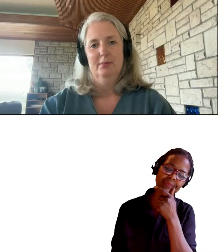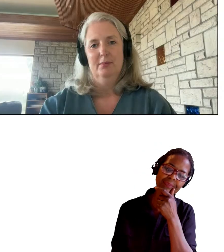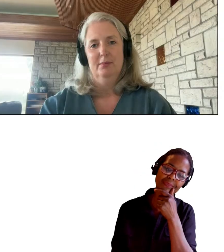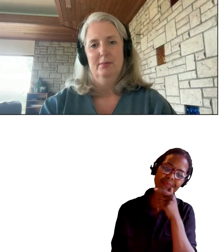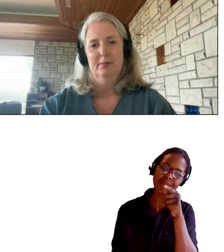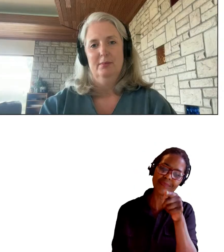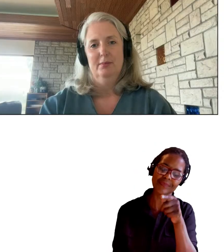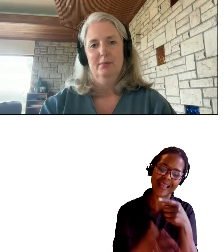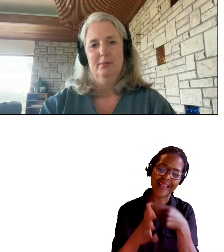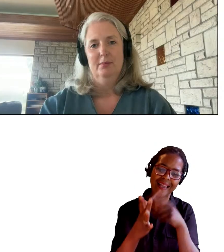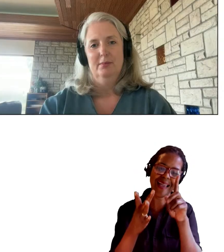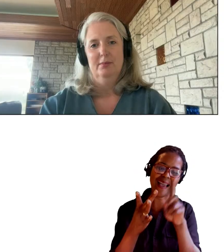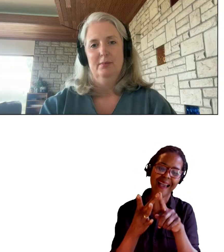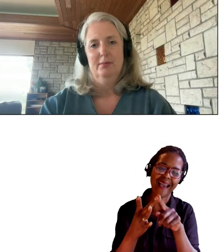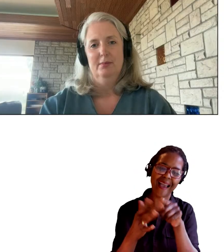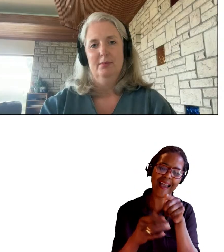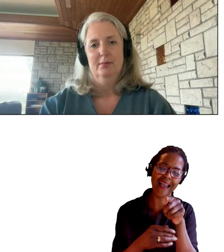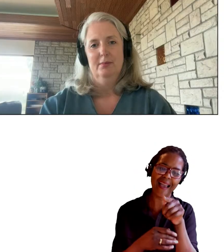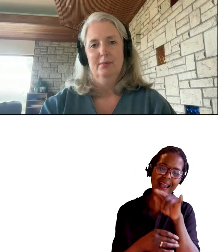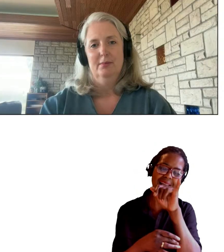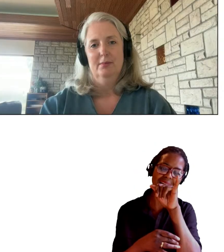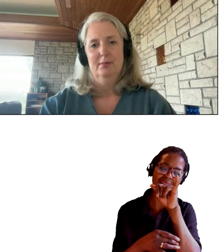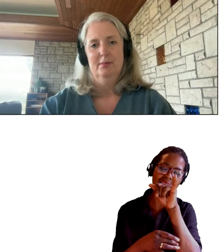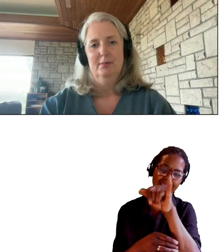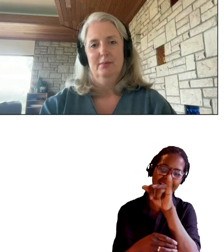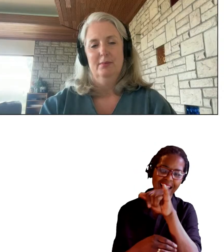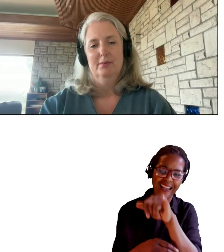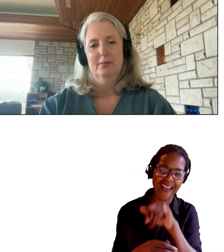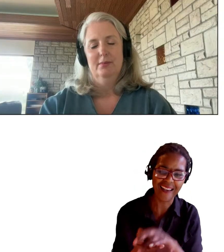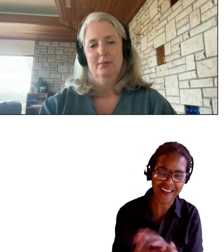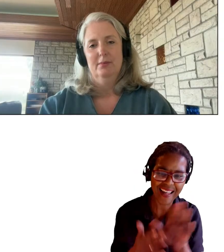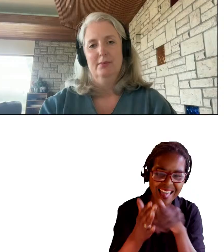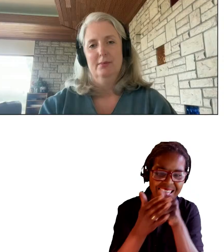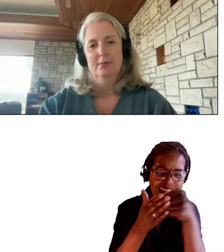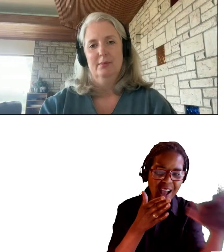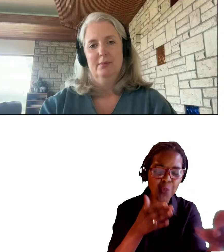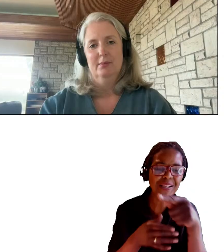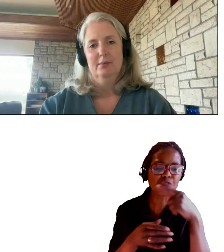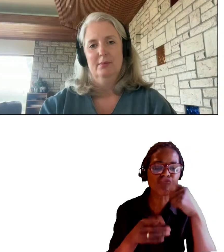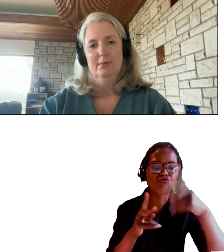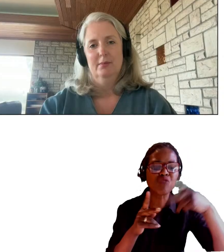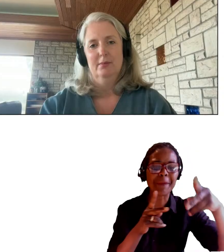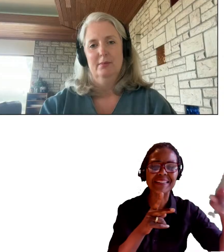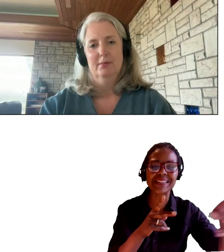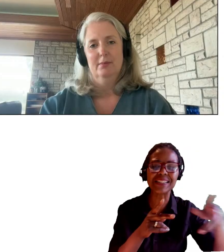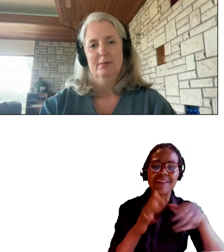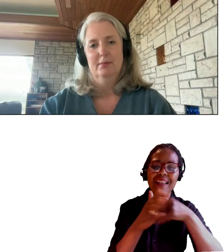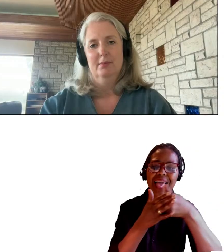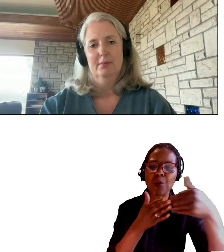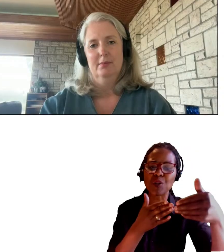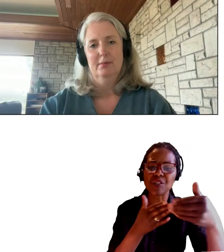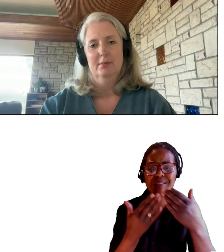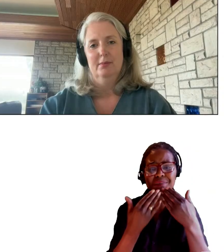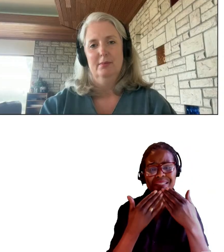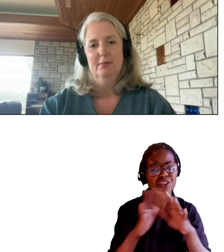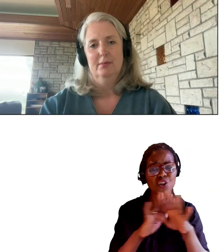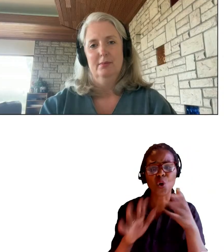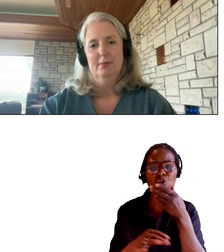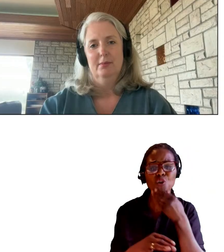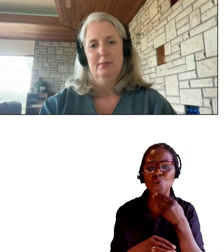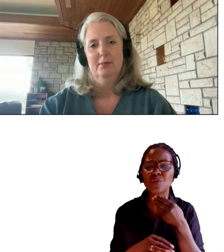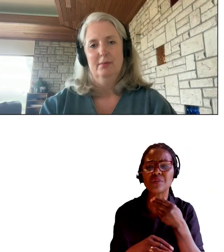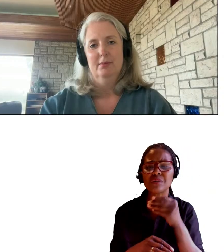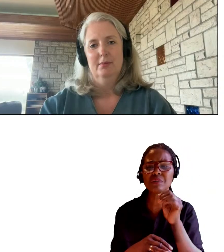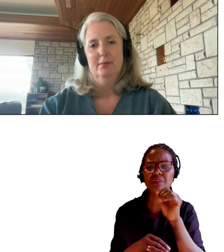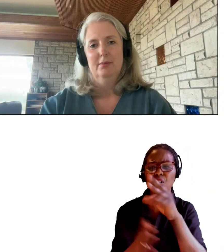industry-changing, amazing, the language was repetitive, and please don't use those words. Just use your own words.